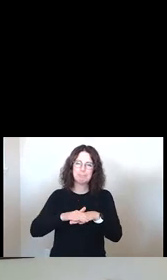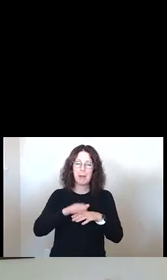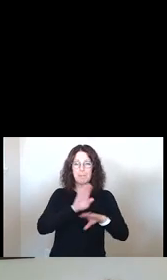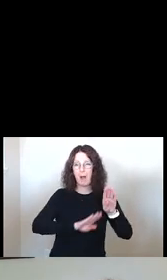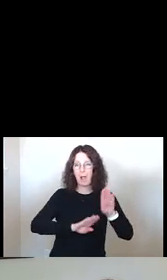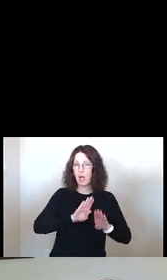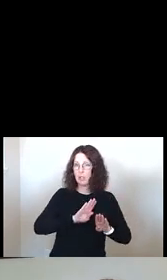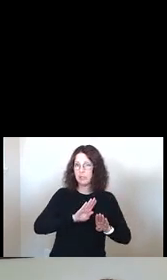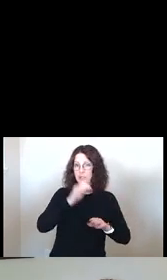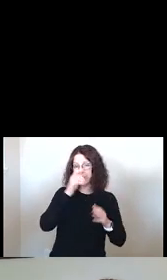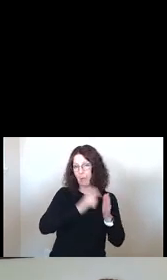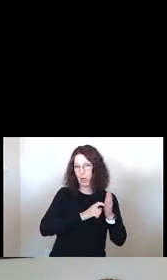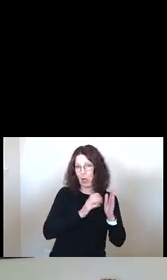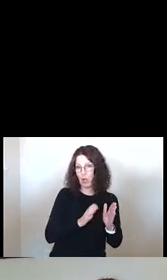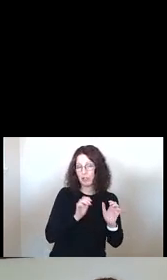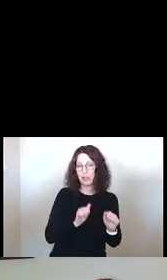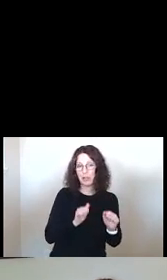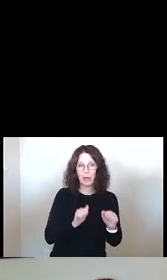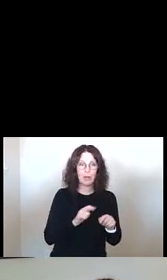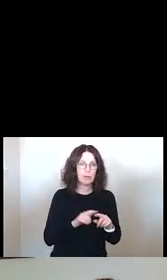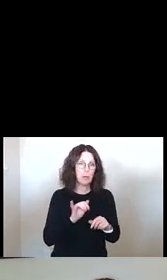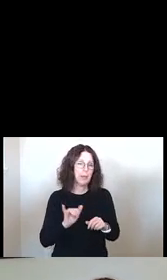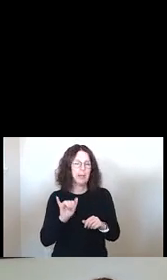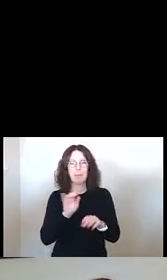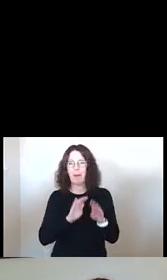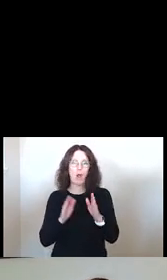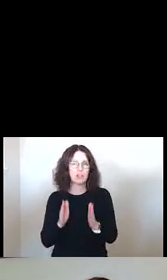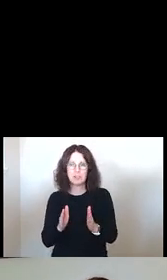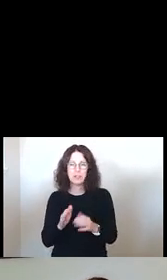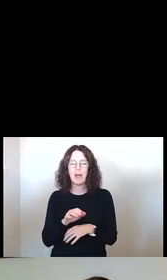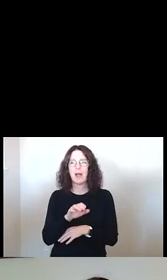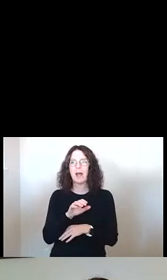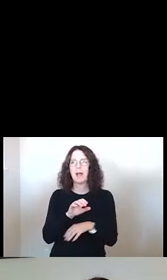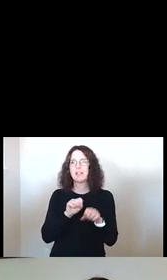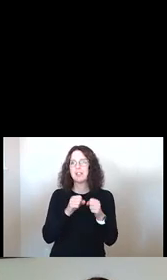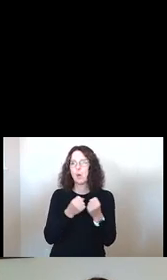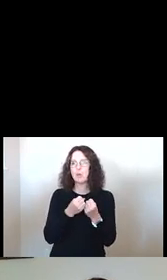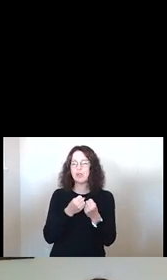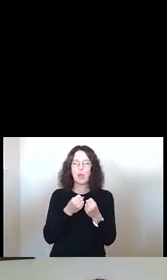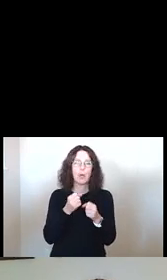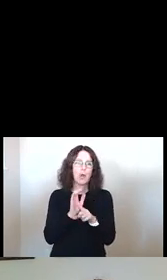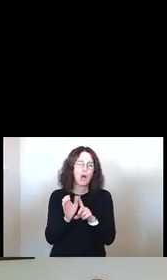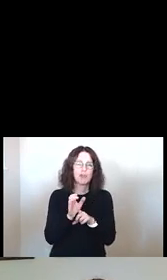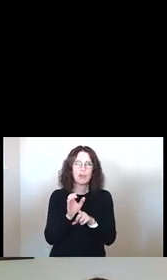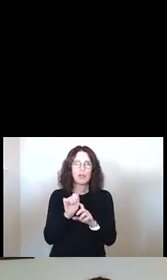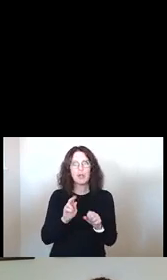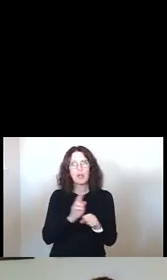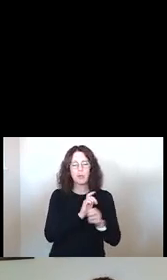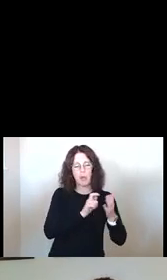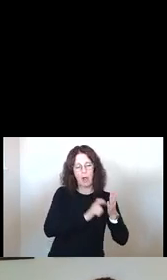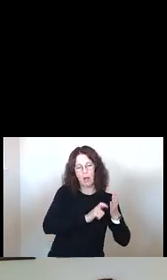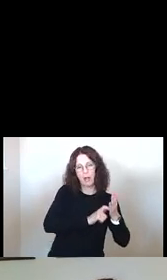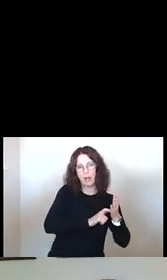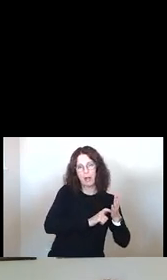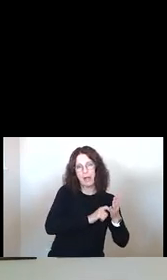archaeologist, and a sociocultural anthropologist may use archaeology to help understand